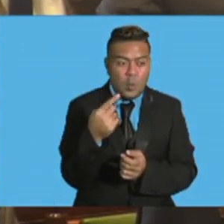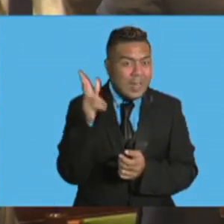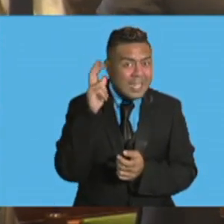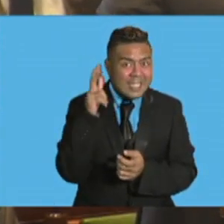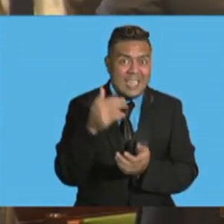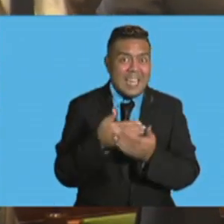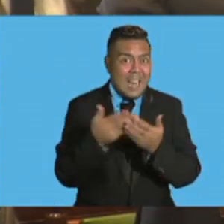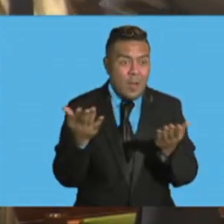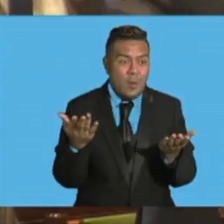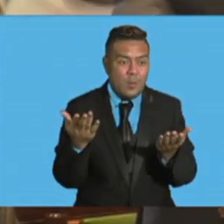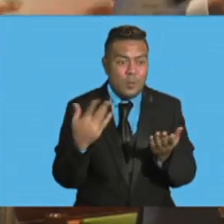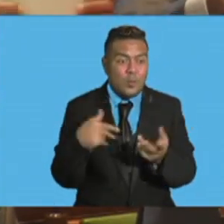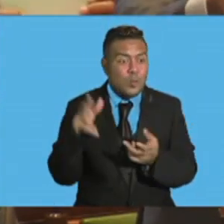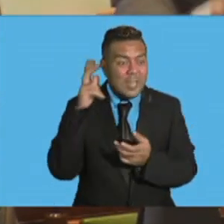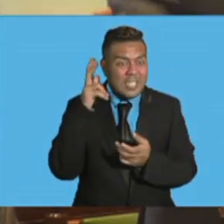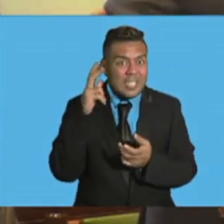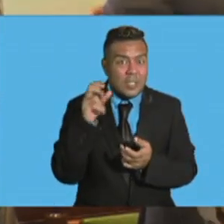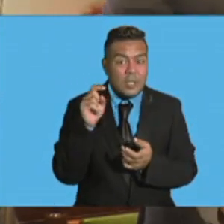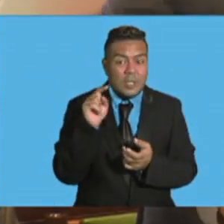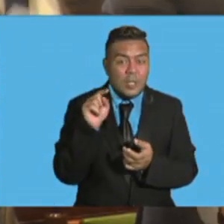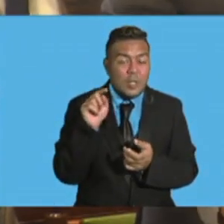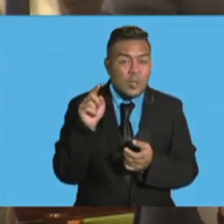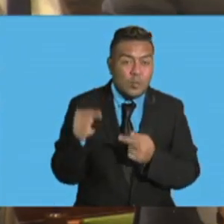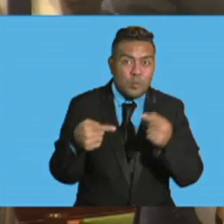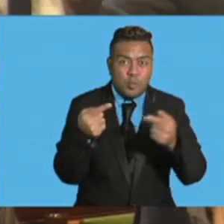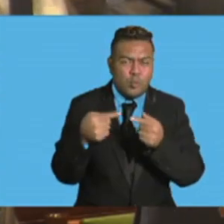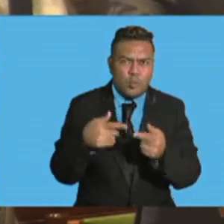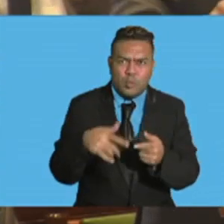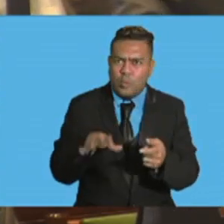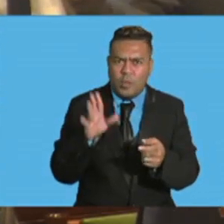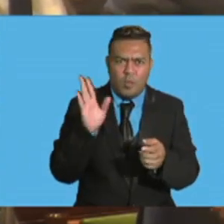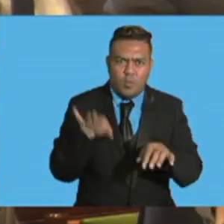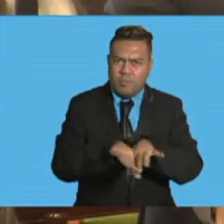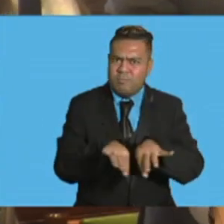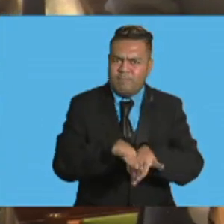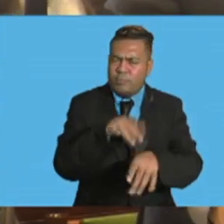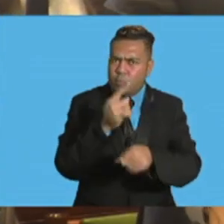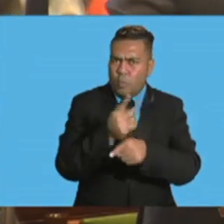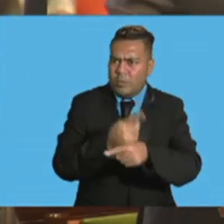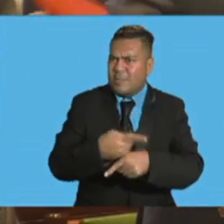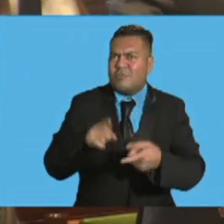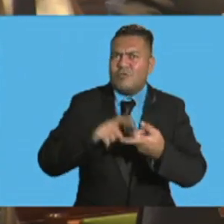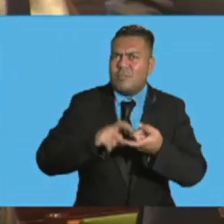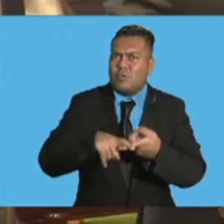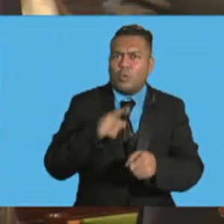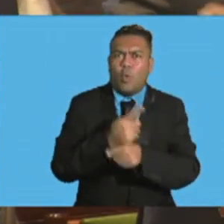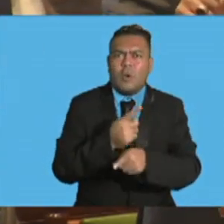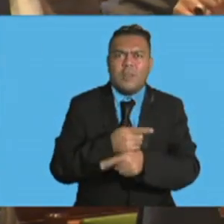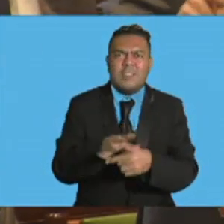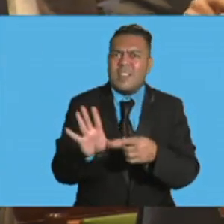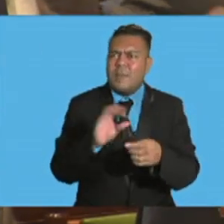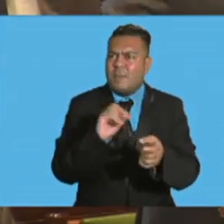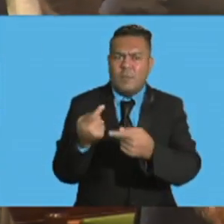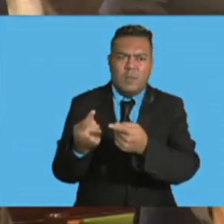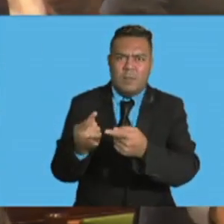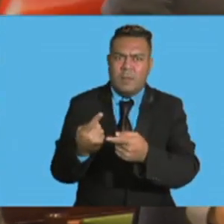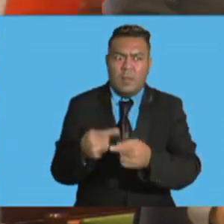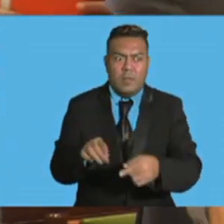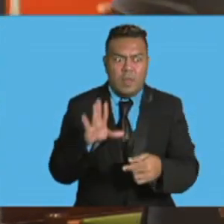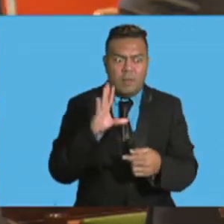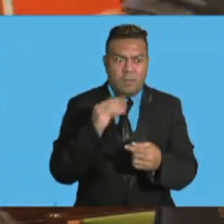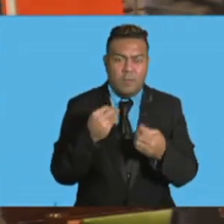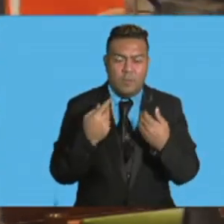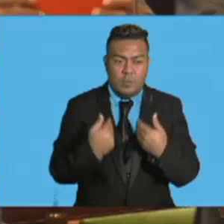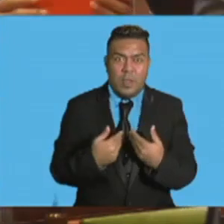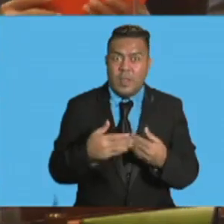are listening now, to listen to the nonsense and the obtuseness that's coming from the other side. And they can tell you the richness that they actually envisage.